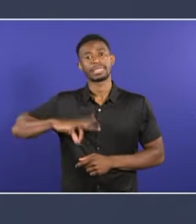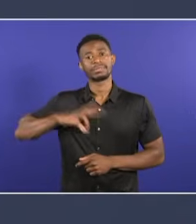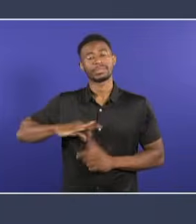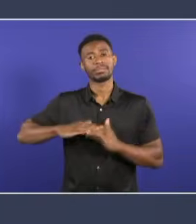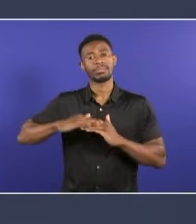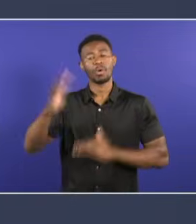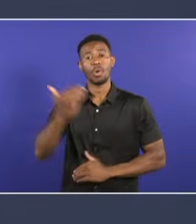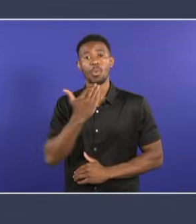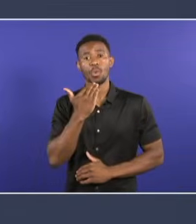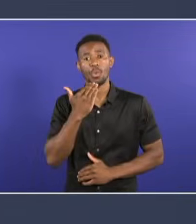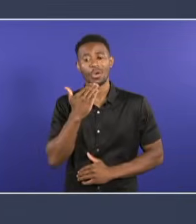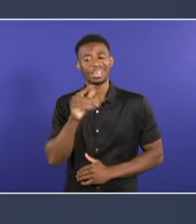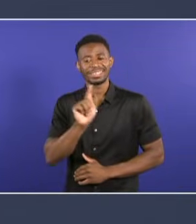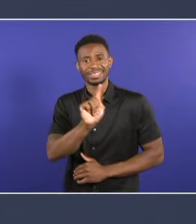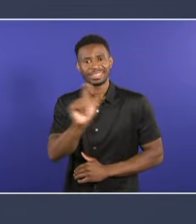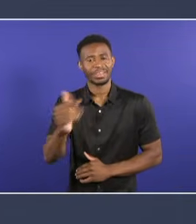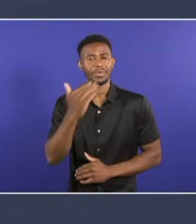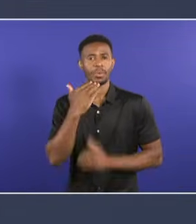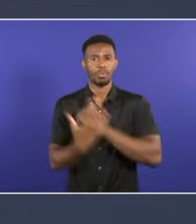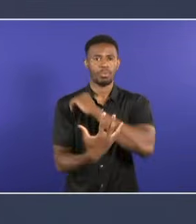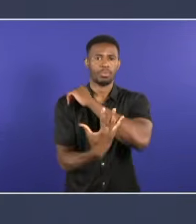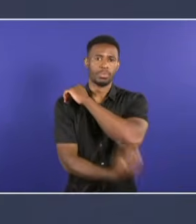most.